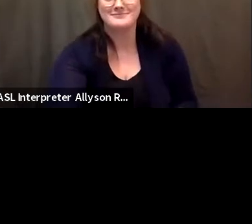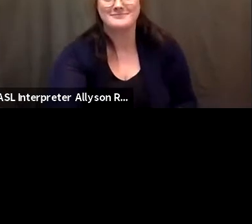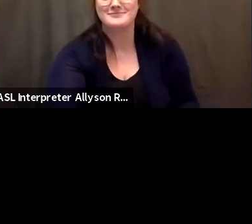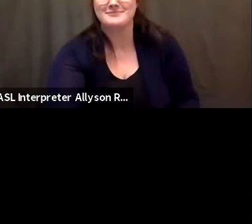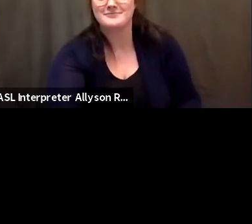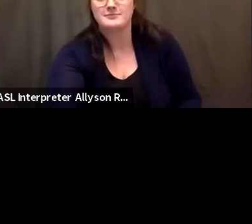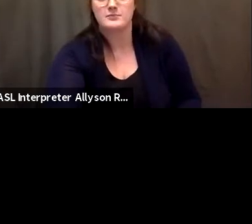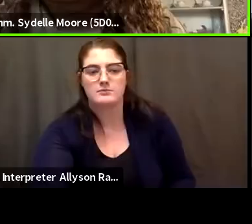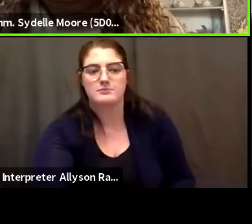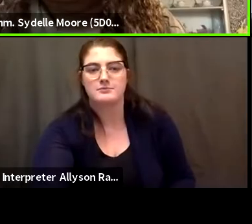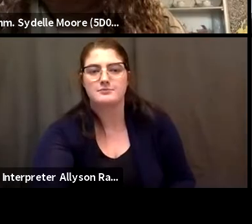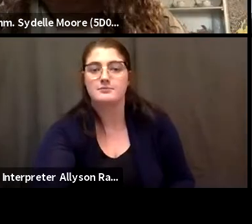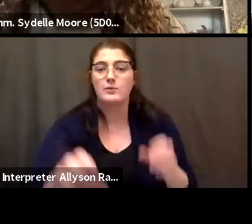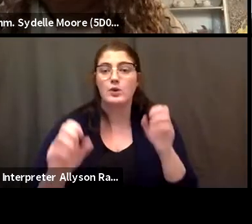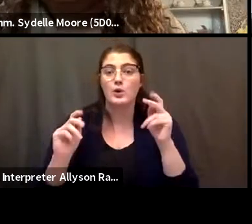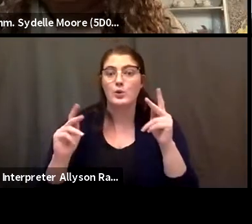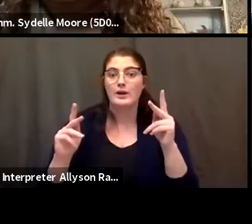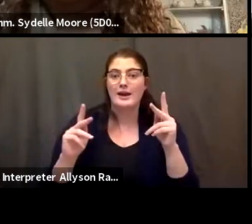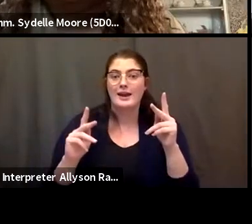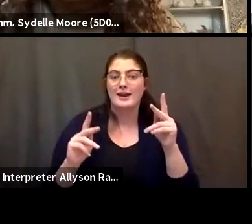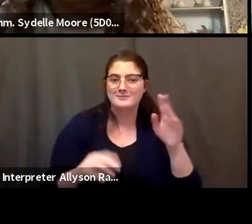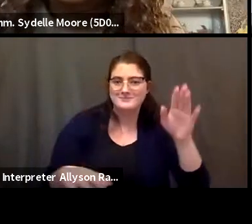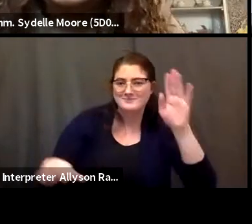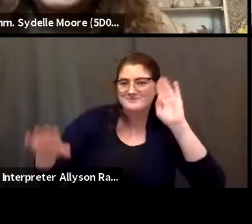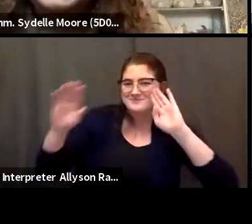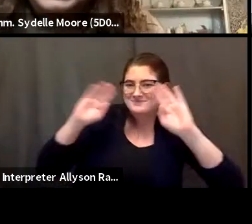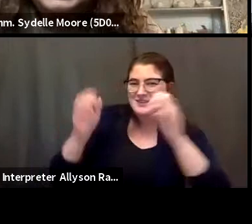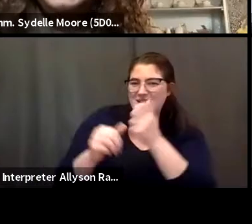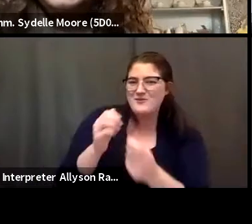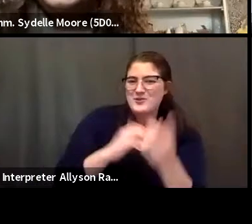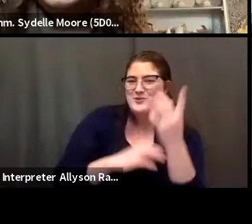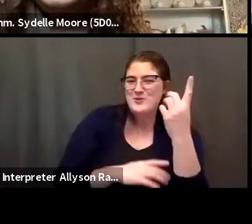Commissioner-elect. Hey, everybody.